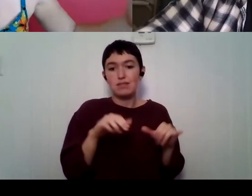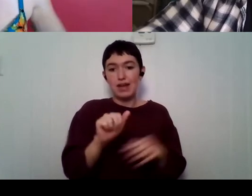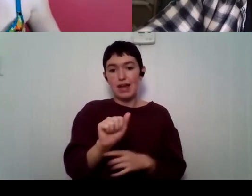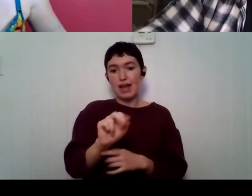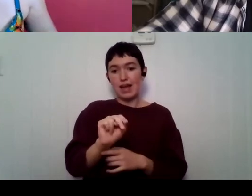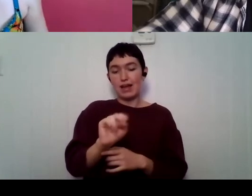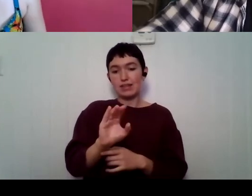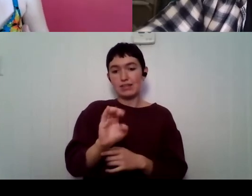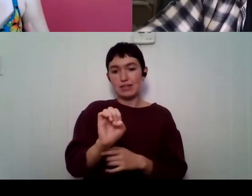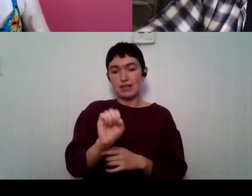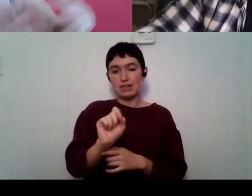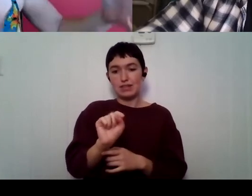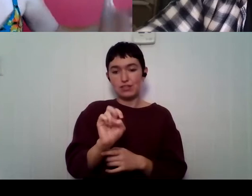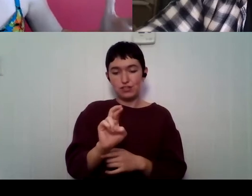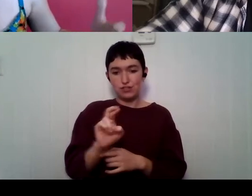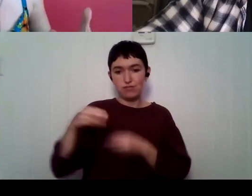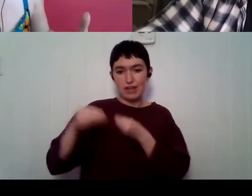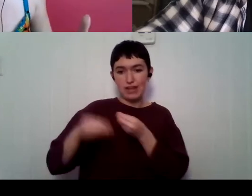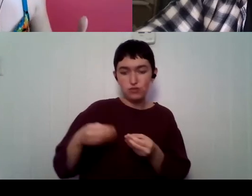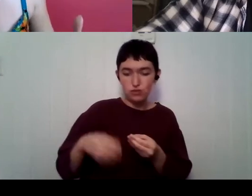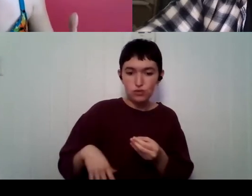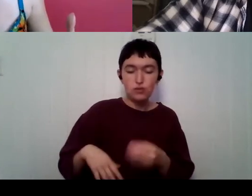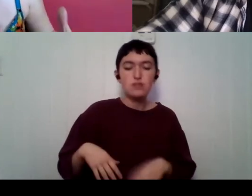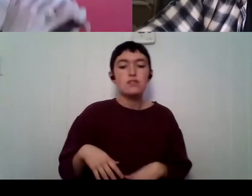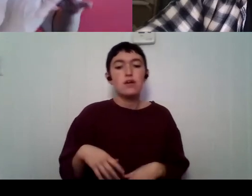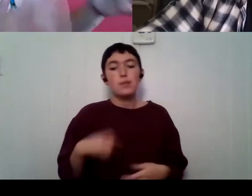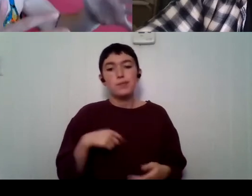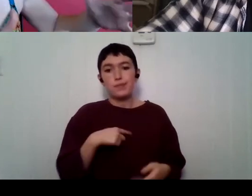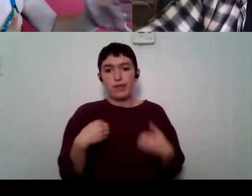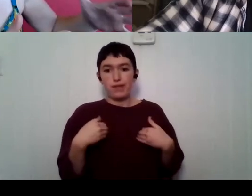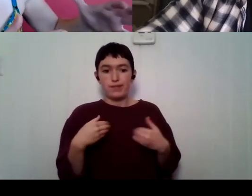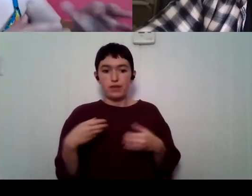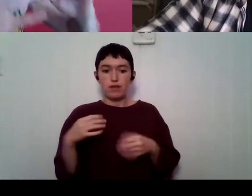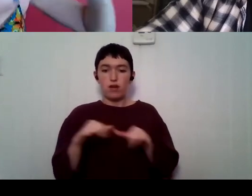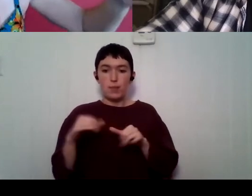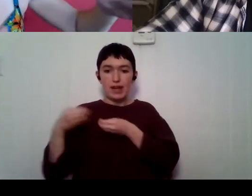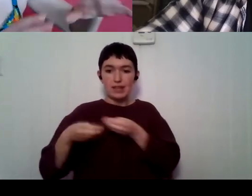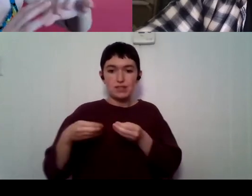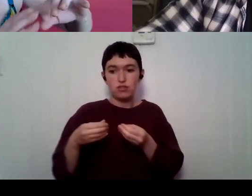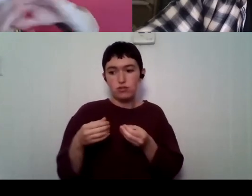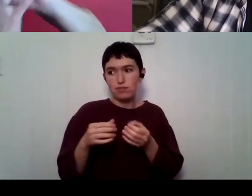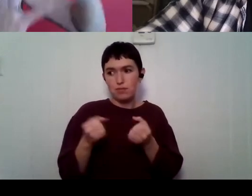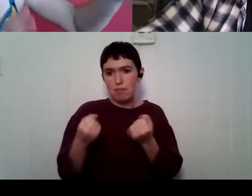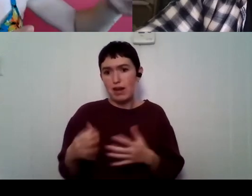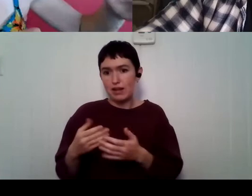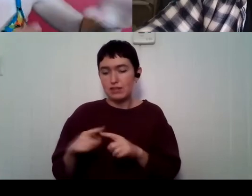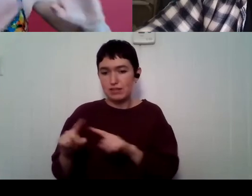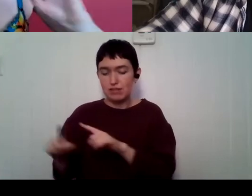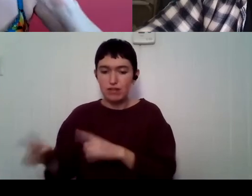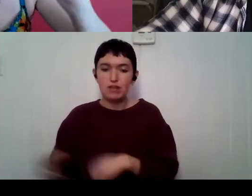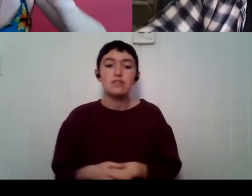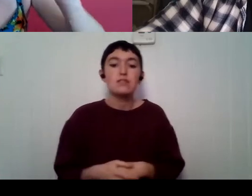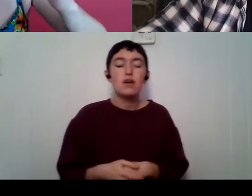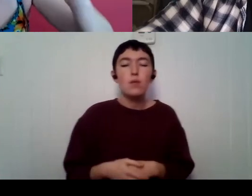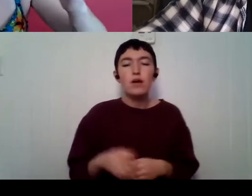with anything and everything in the world, you know, and so the first primates like plesiadapiforms, and even the very, very first primates, or like